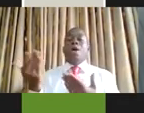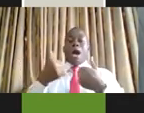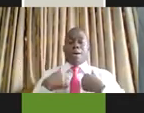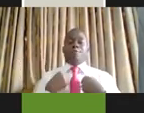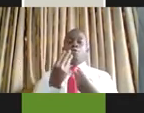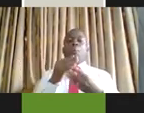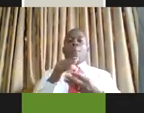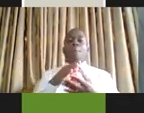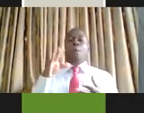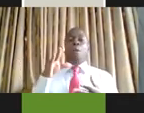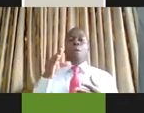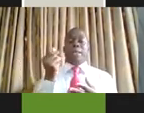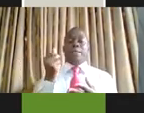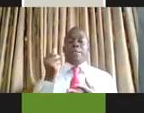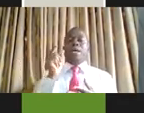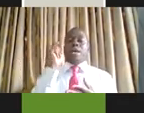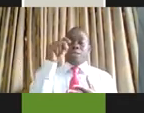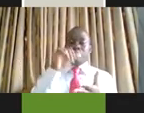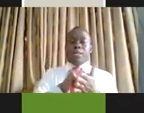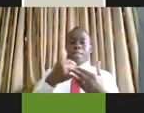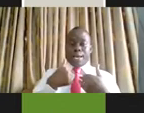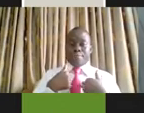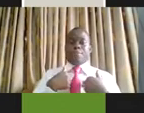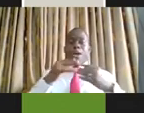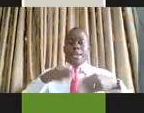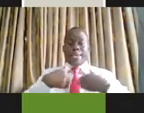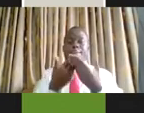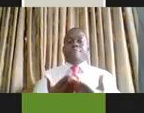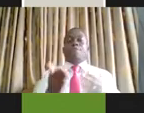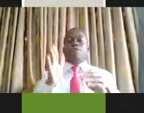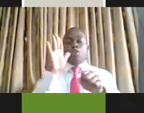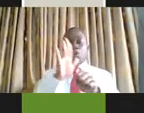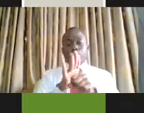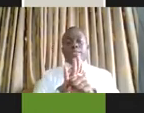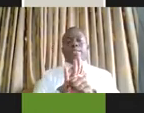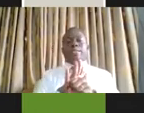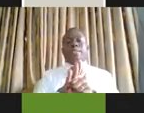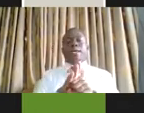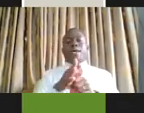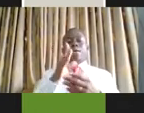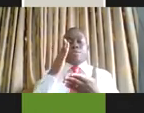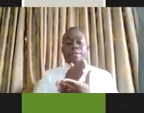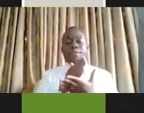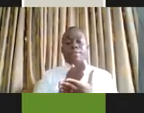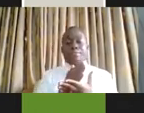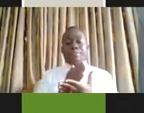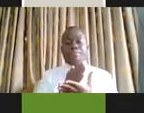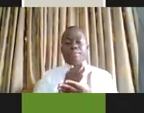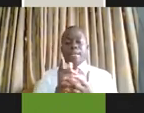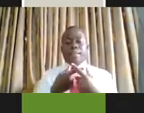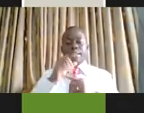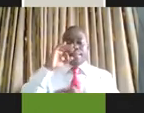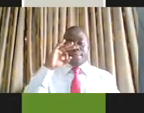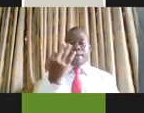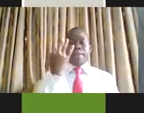to ensure that they can be able to deliver those rights. Then there is a third one that